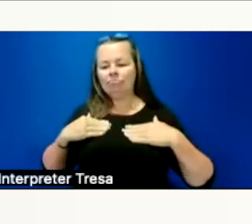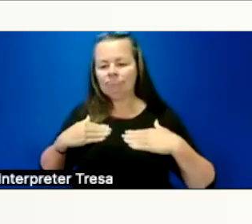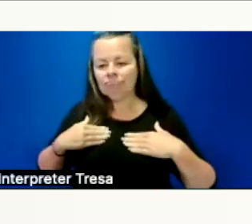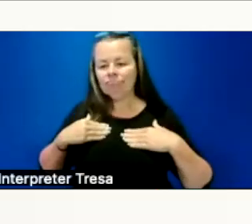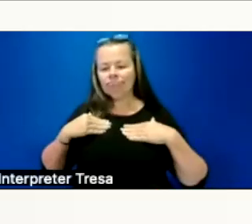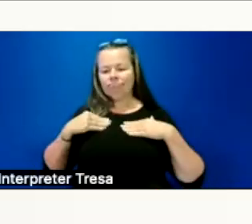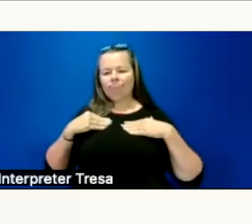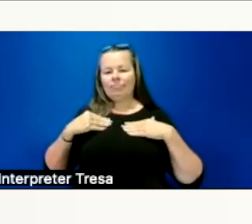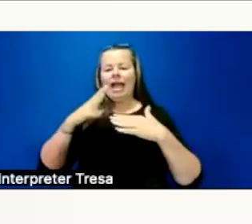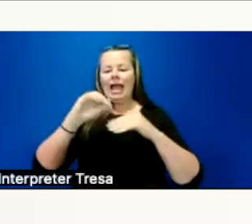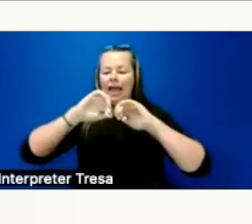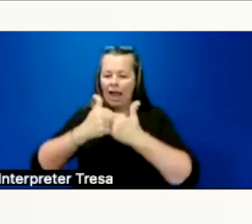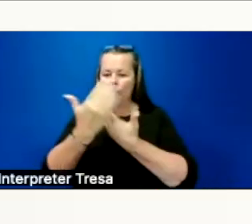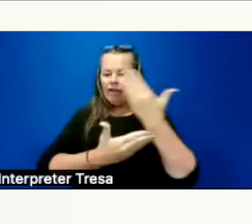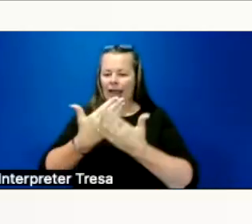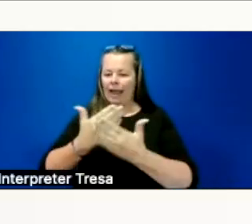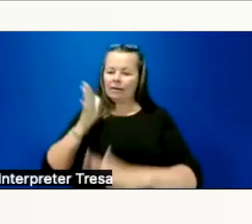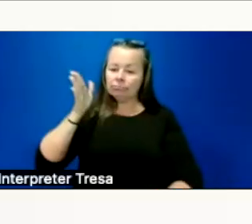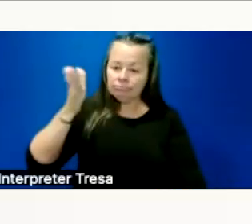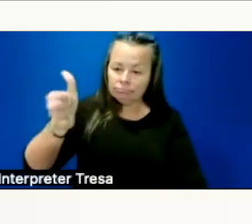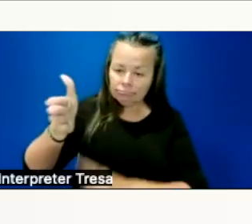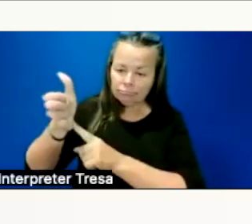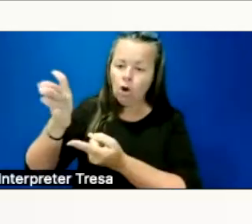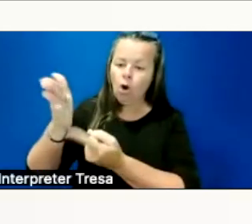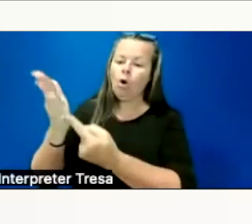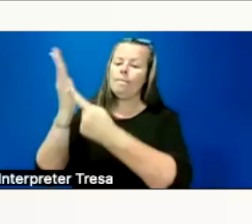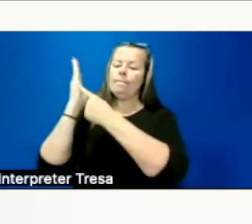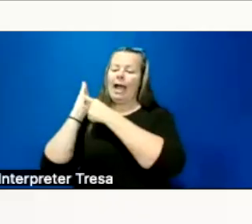is moving in front or in the back.